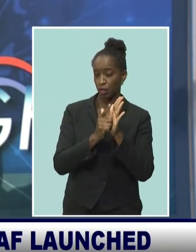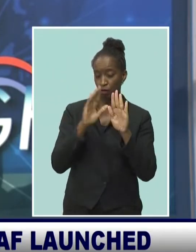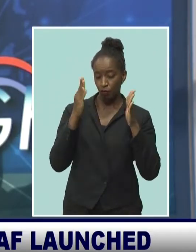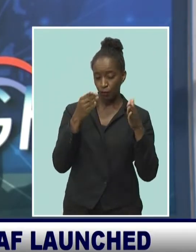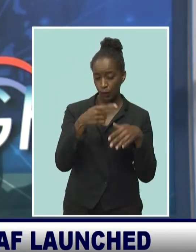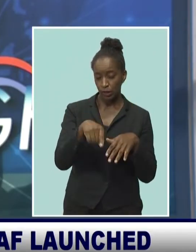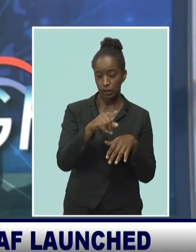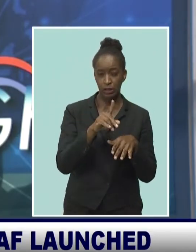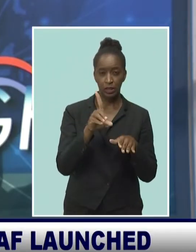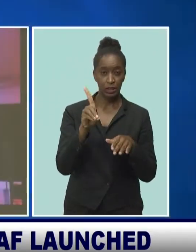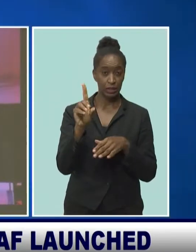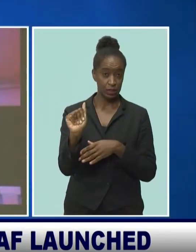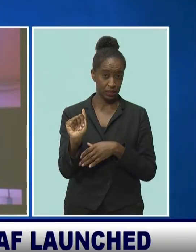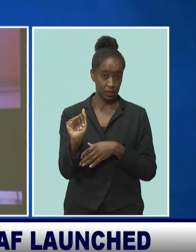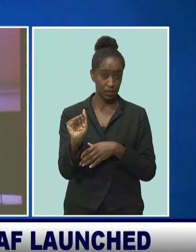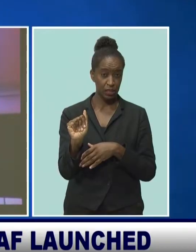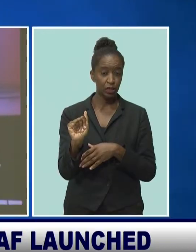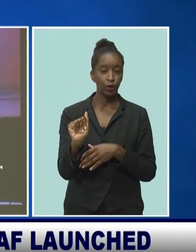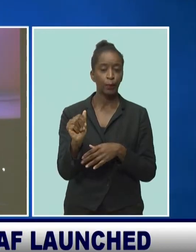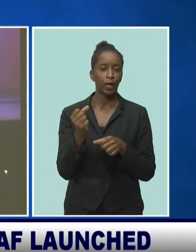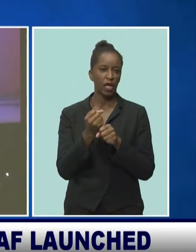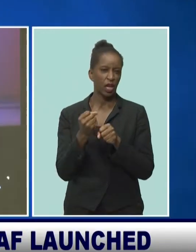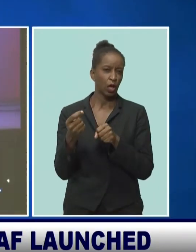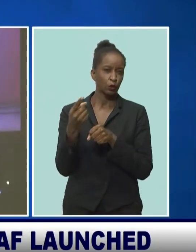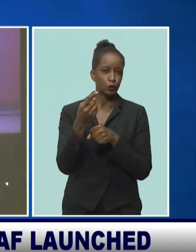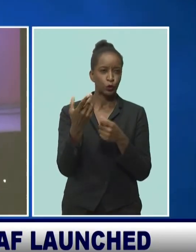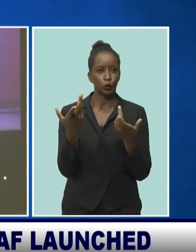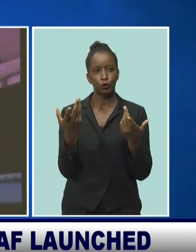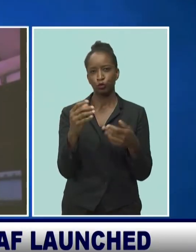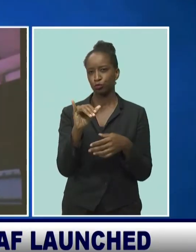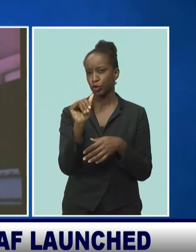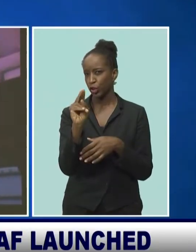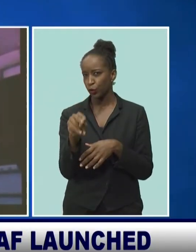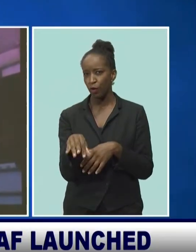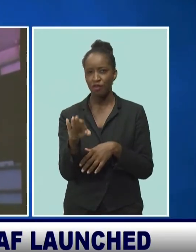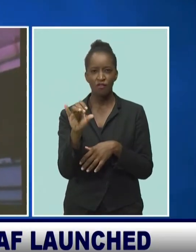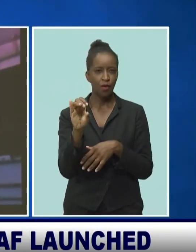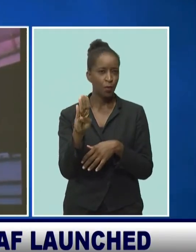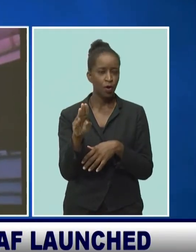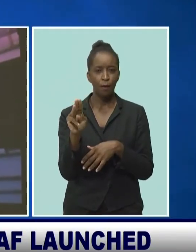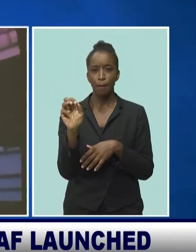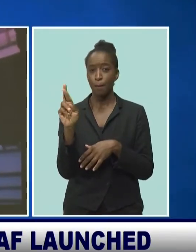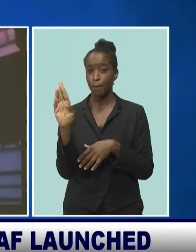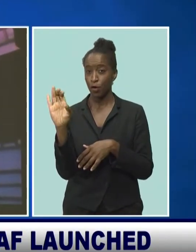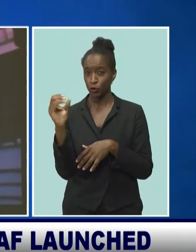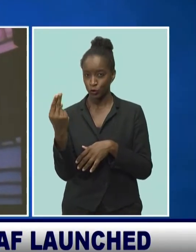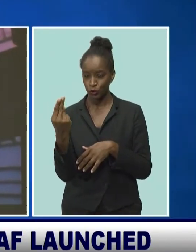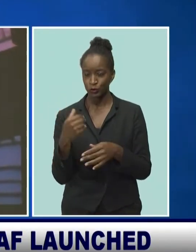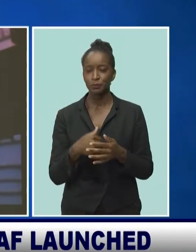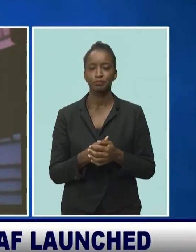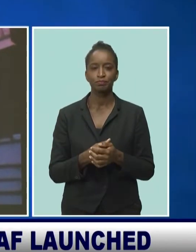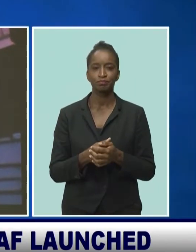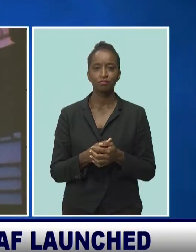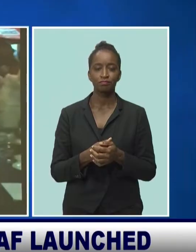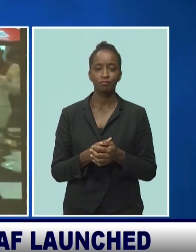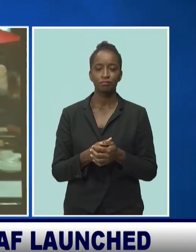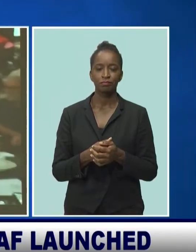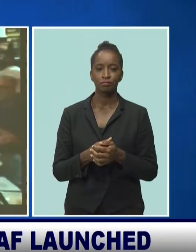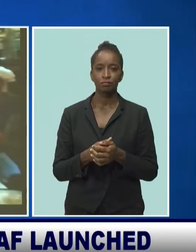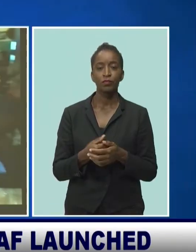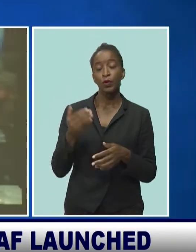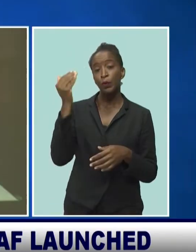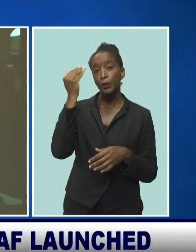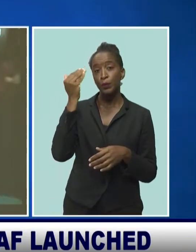revealed at the media launch for the Deaf Calypso Project concert and exhibition, which will be held on November 9th at Frank